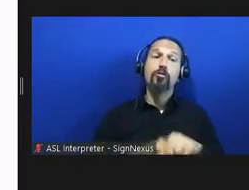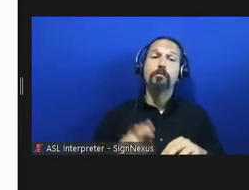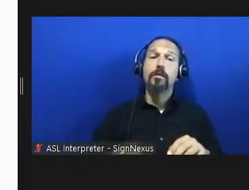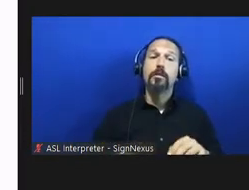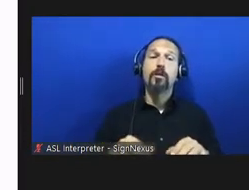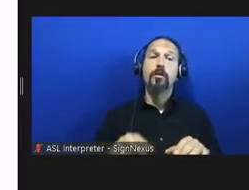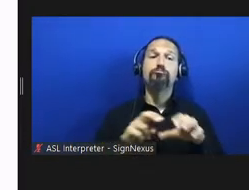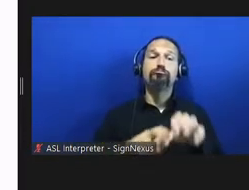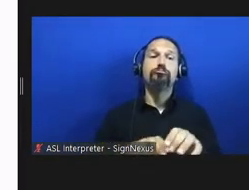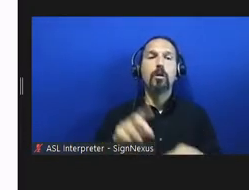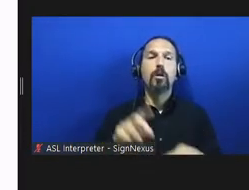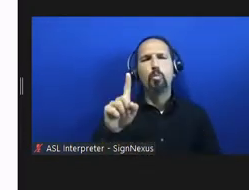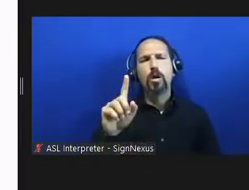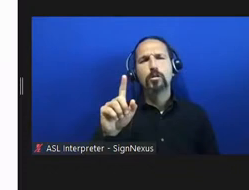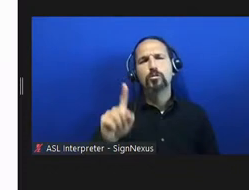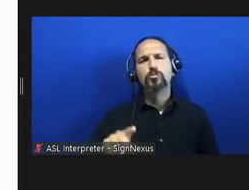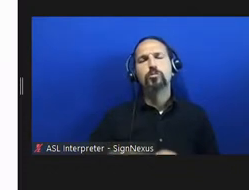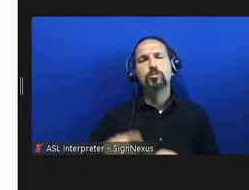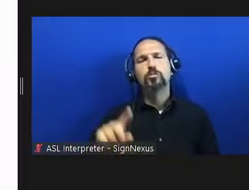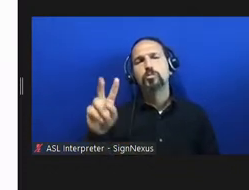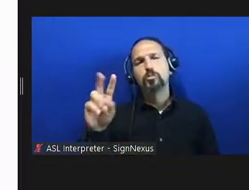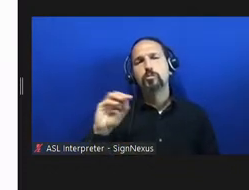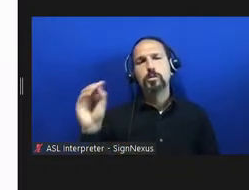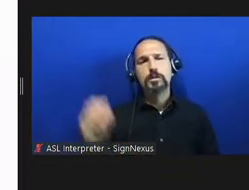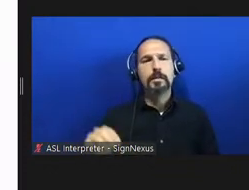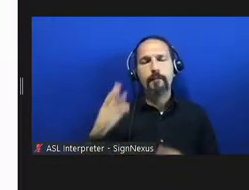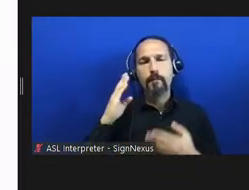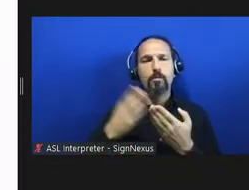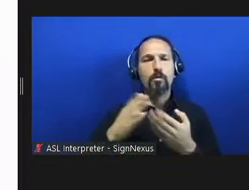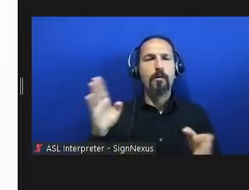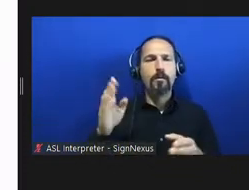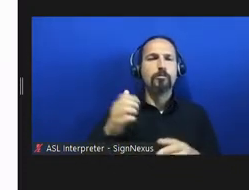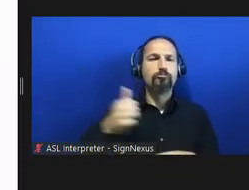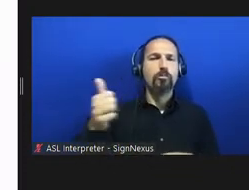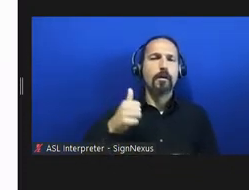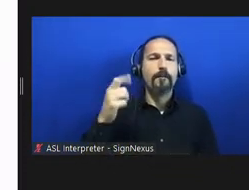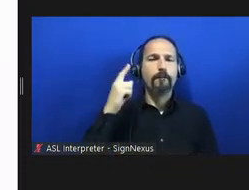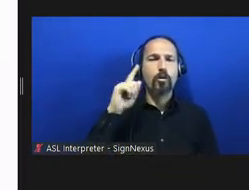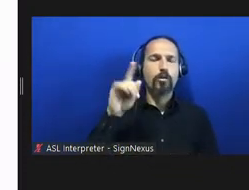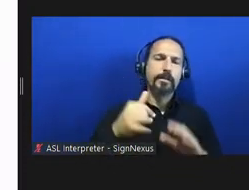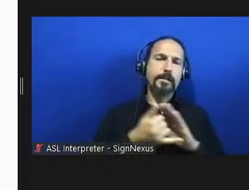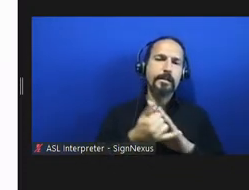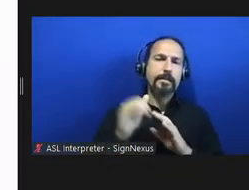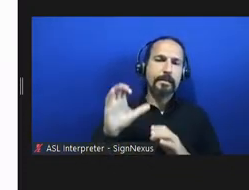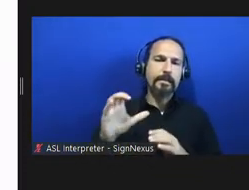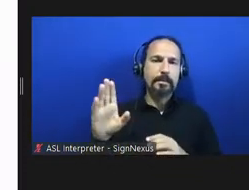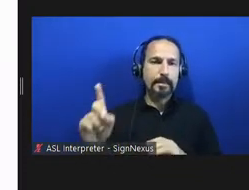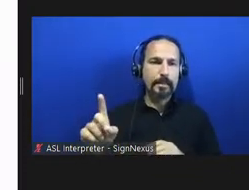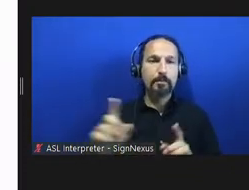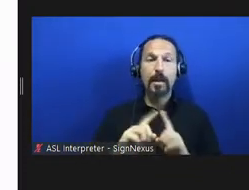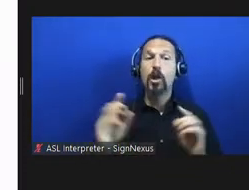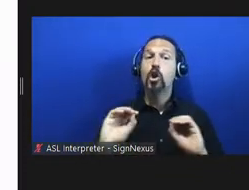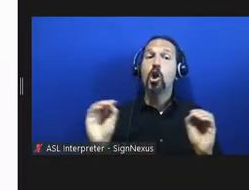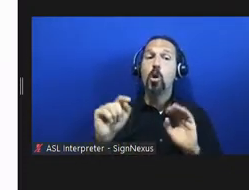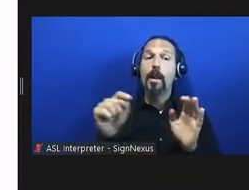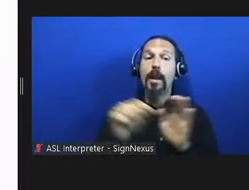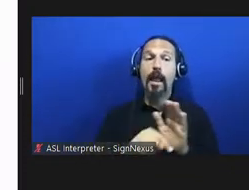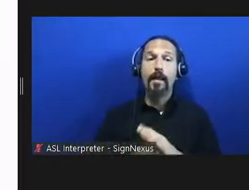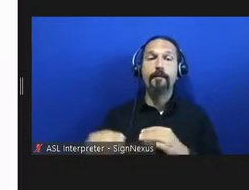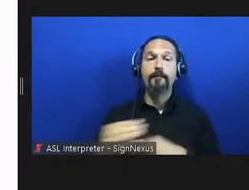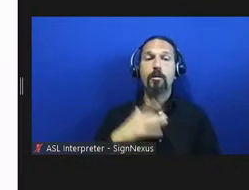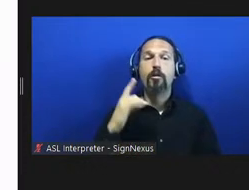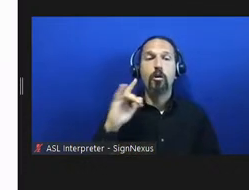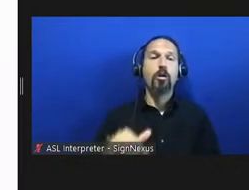ridership of one to two percent system-wide for travel to and from the Manhattan Central business district but no adverse effects from